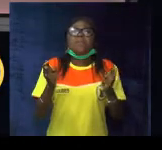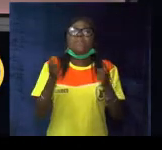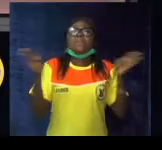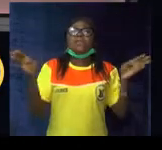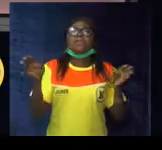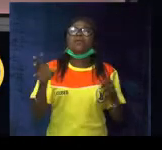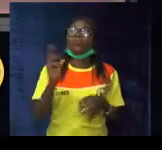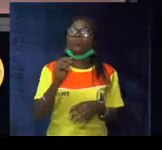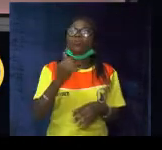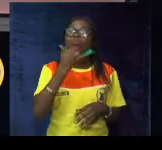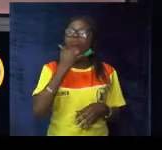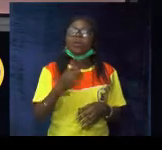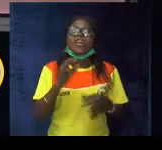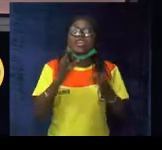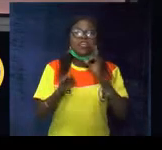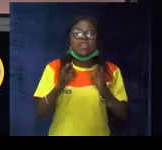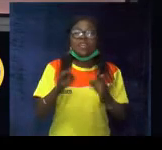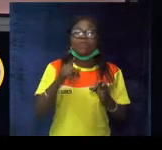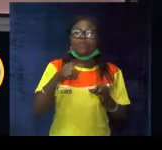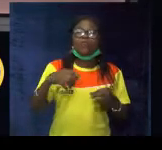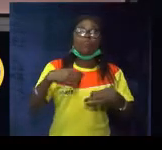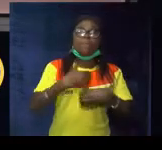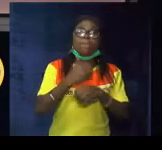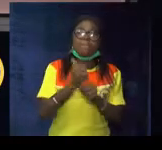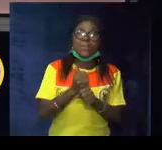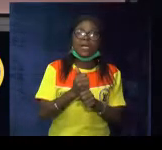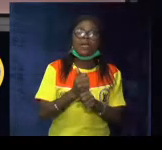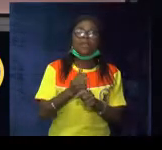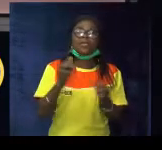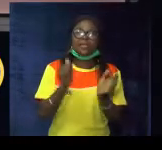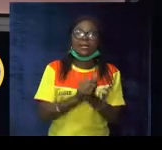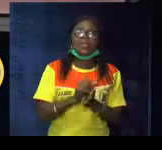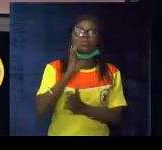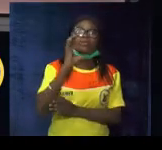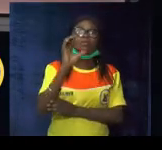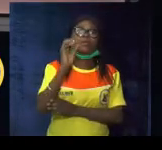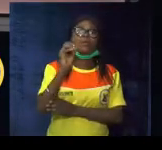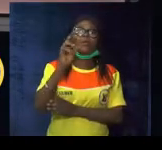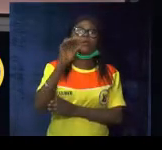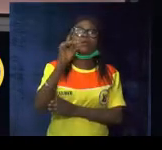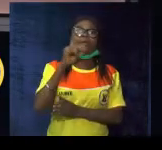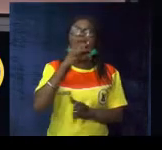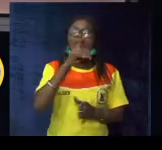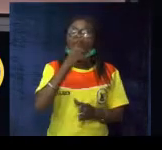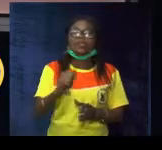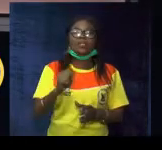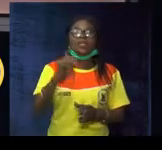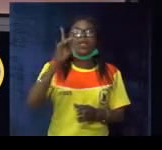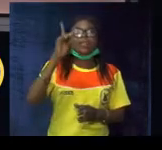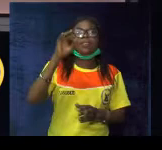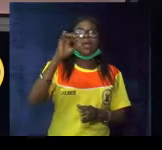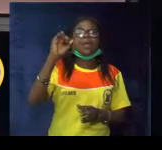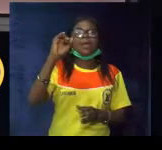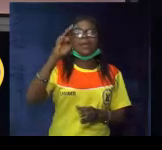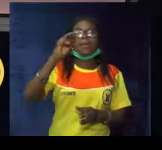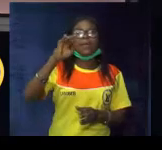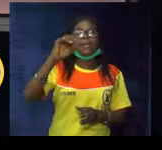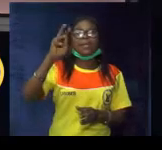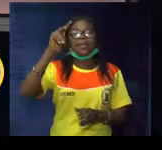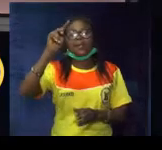now, if we make that chord into a diameter, then now the segments are